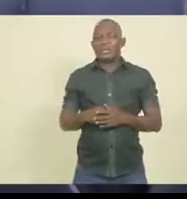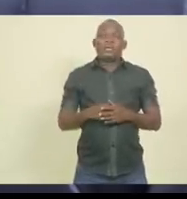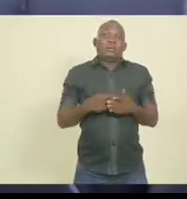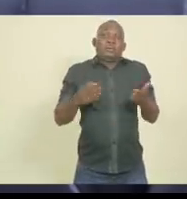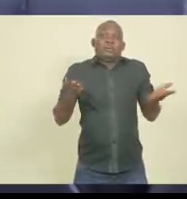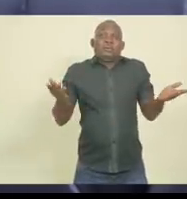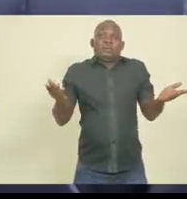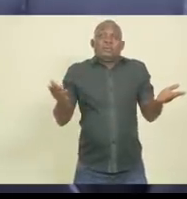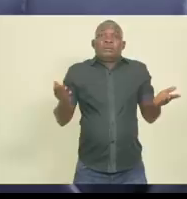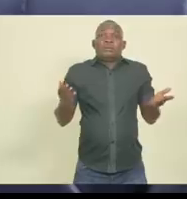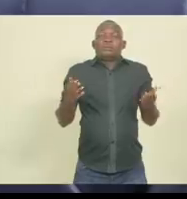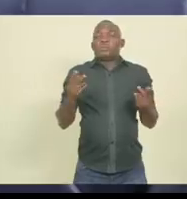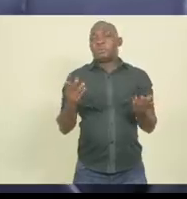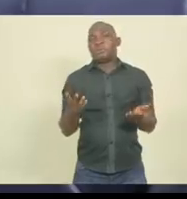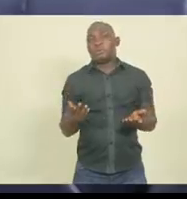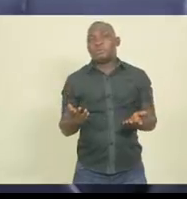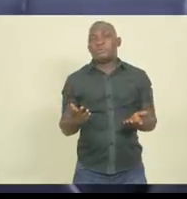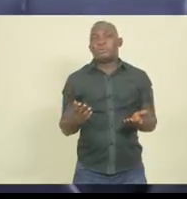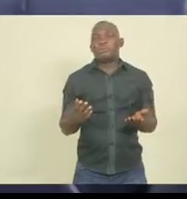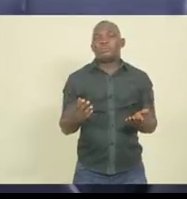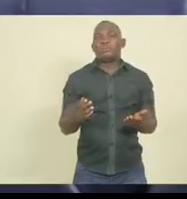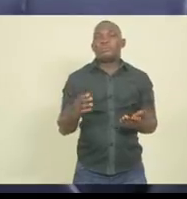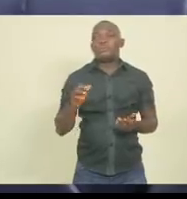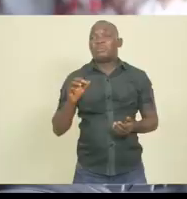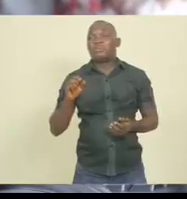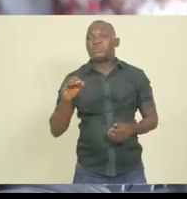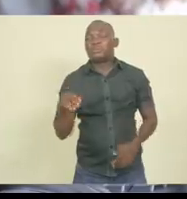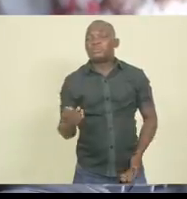he stays.